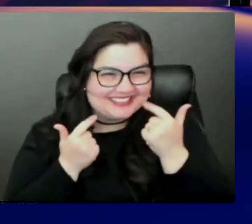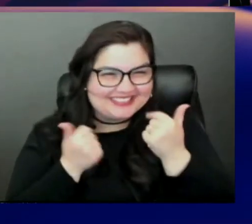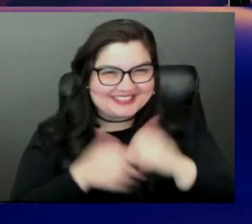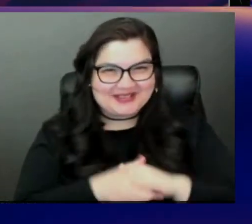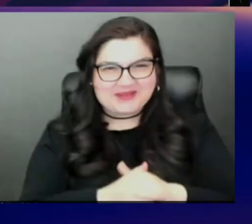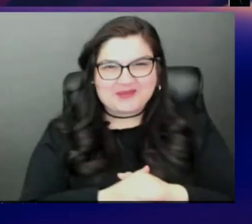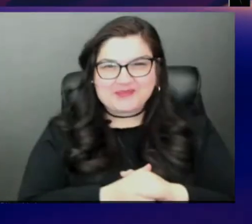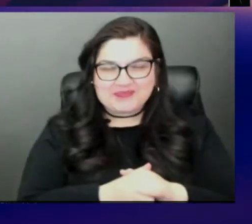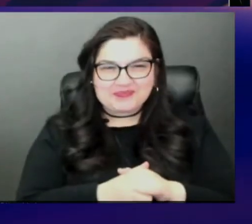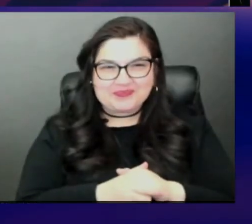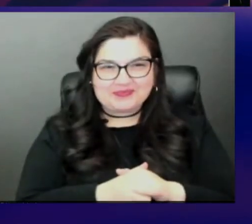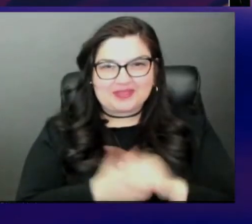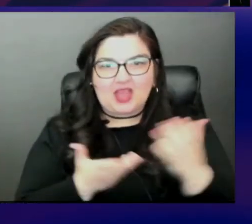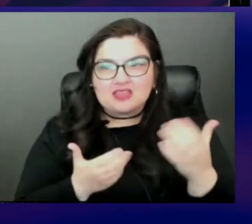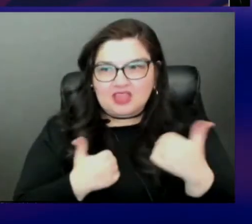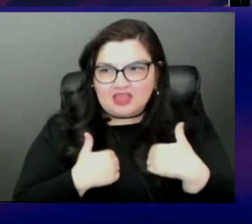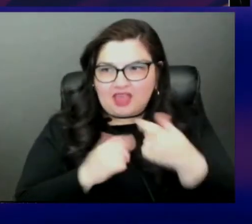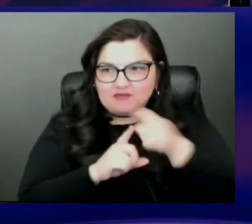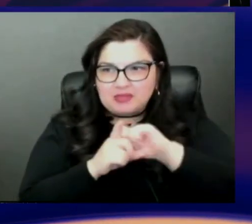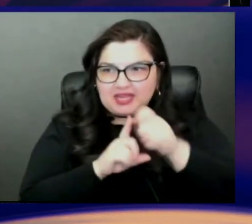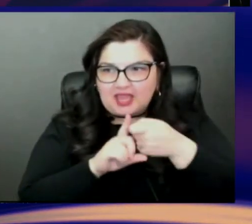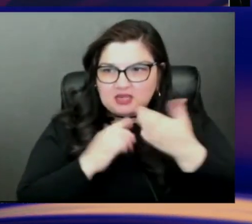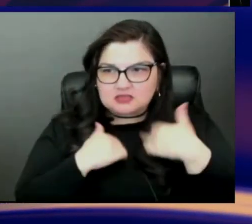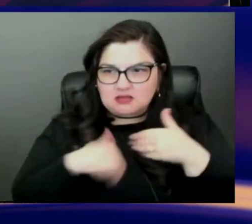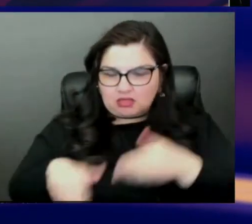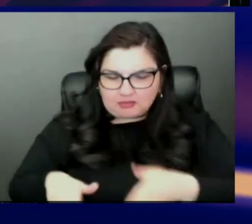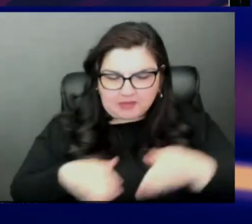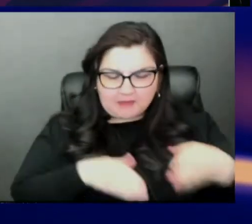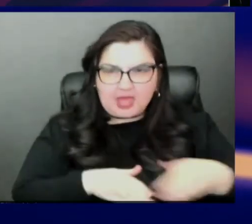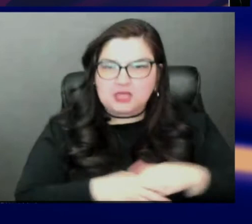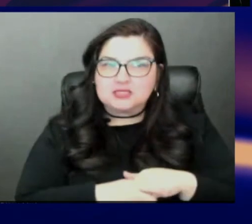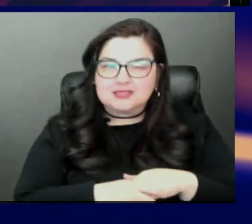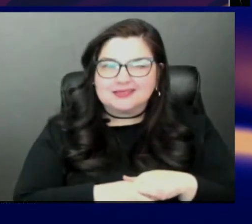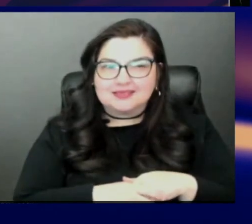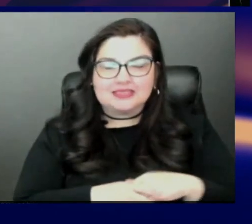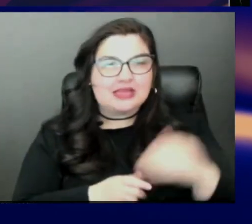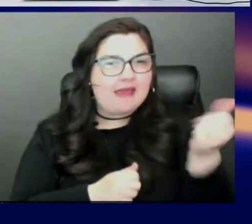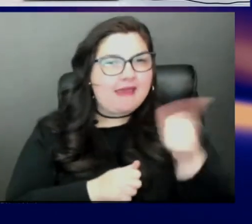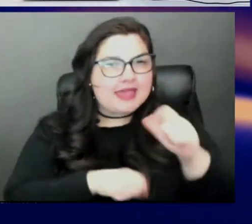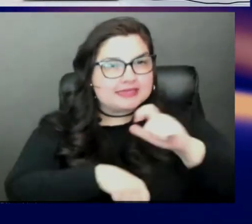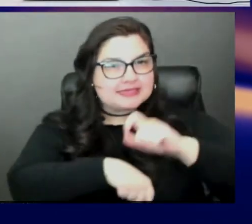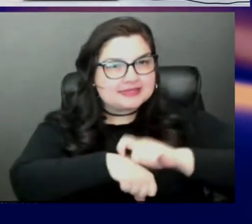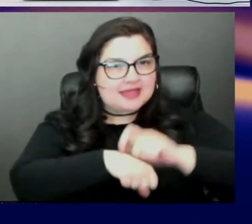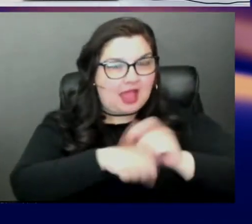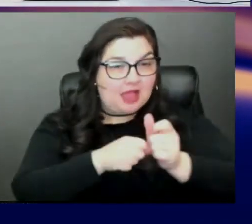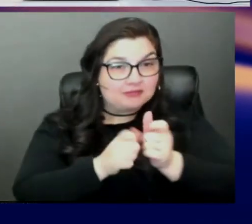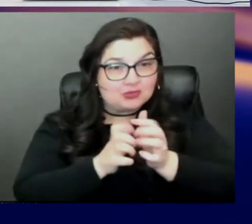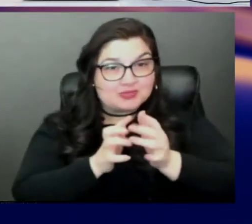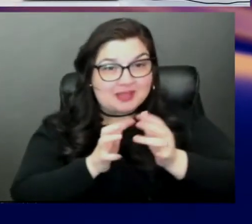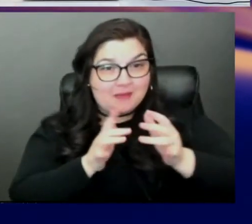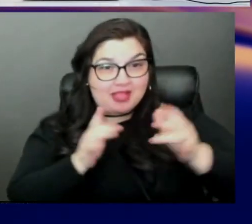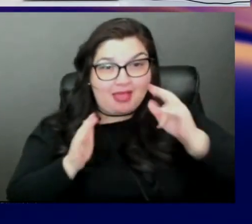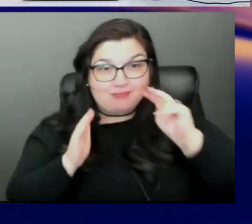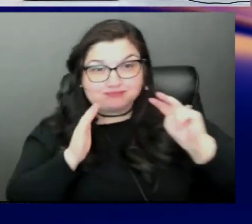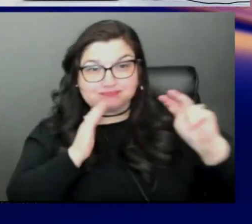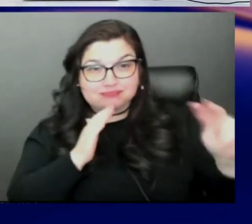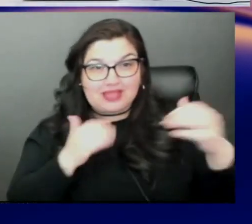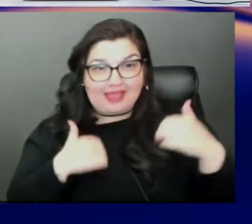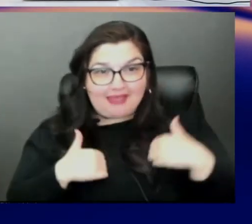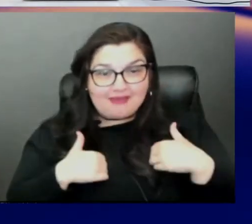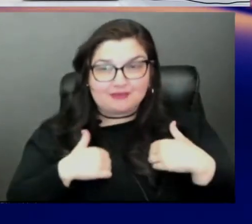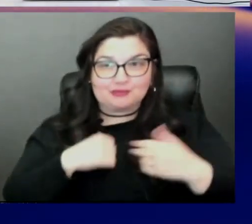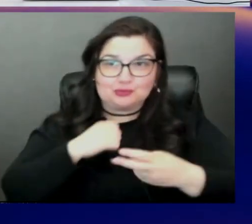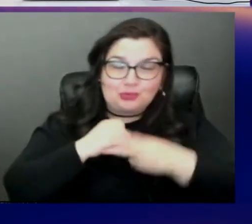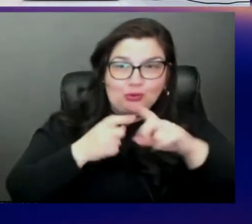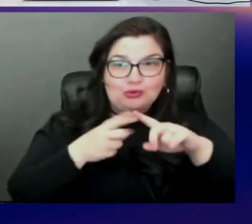No. They have bananas on them. So are there any plans to expand this badge program? So right now we have object storage. We've got block storage. Are we going to